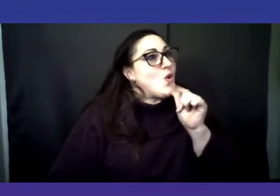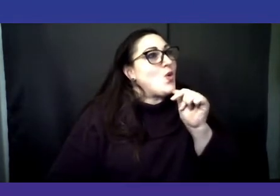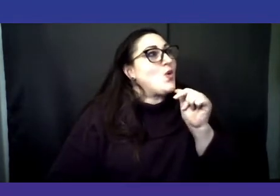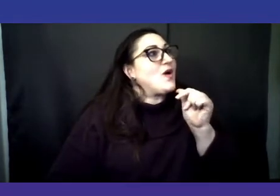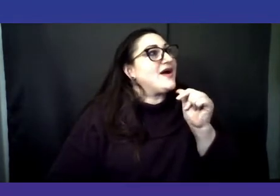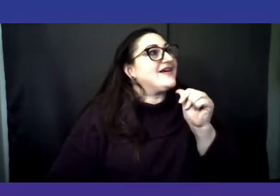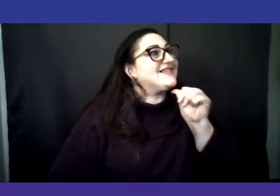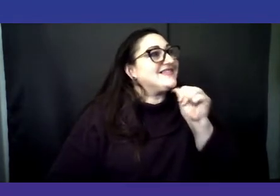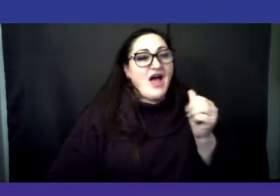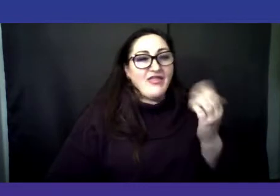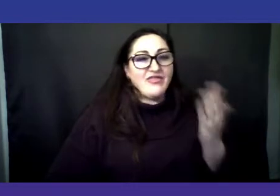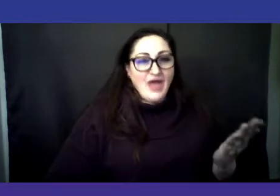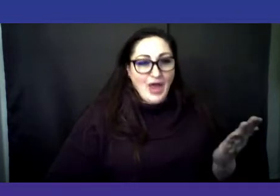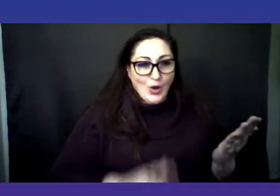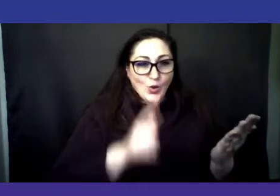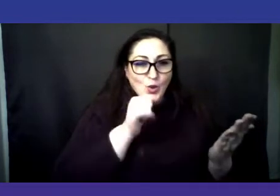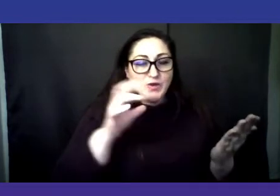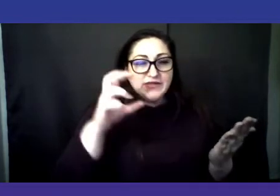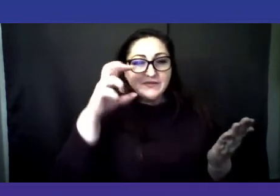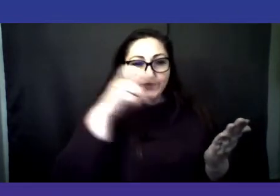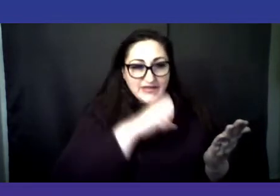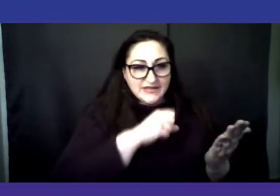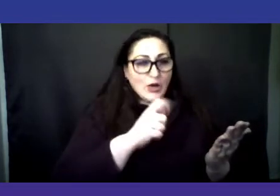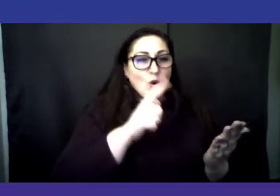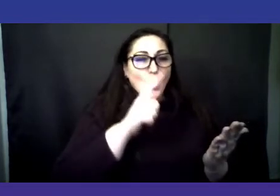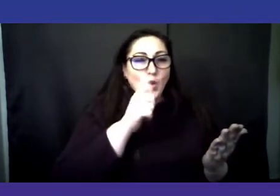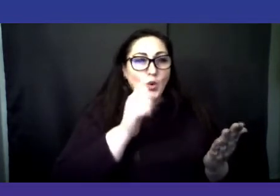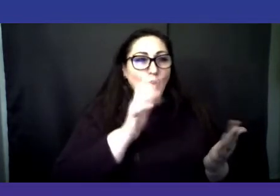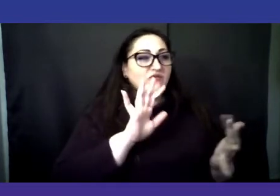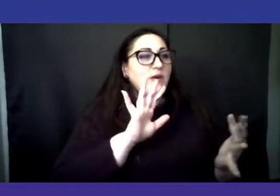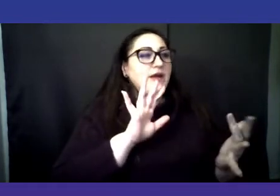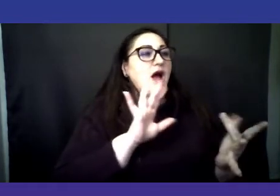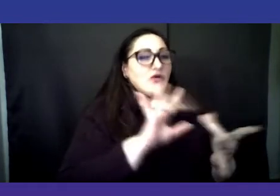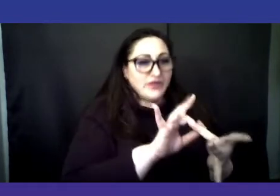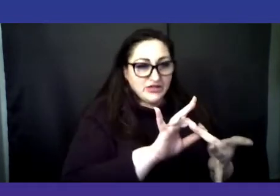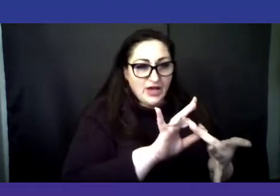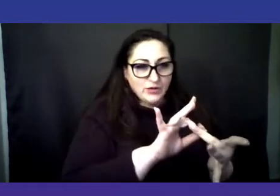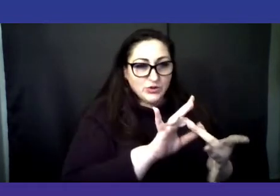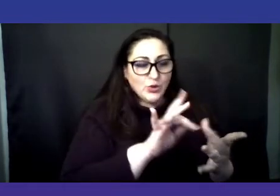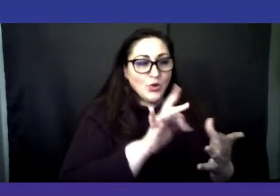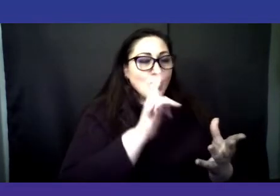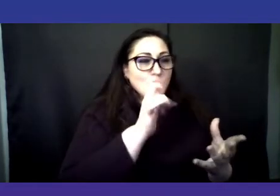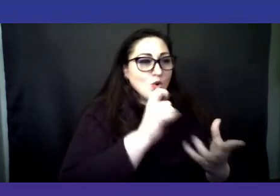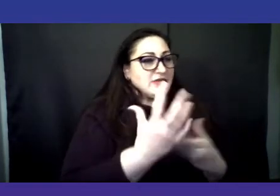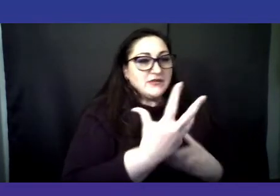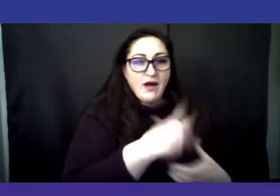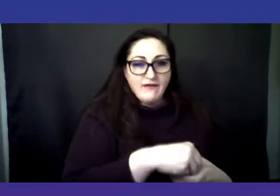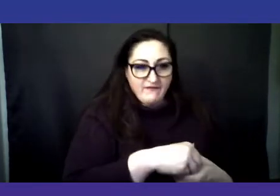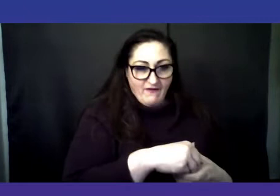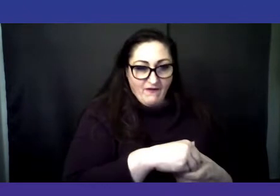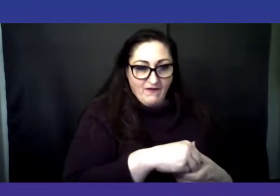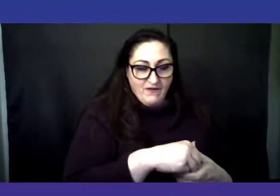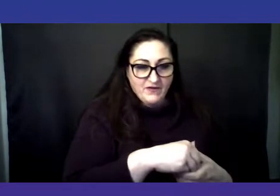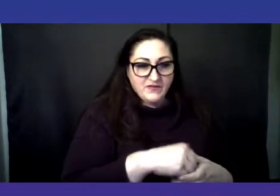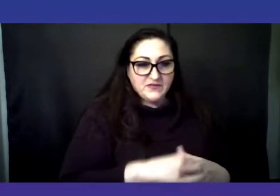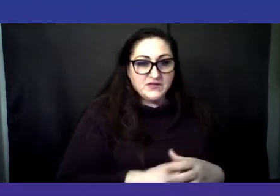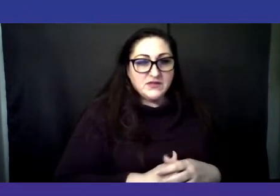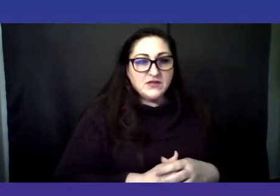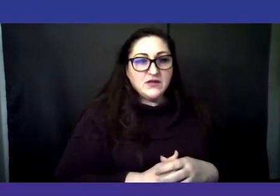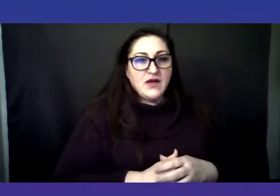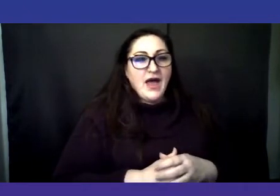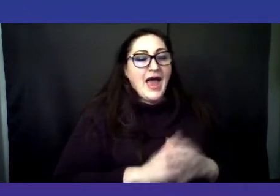and institutional undergirding. How are we moving that work